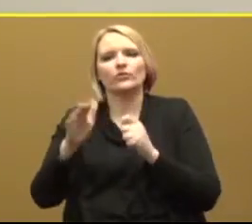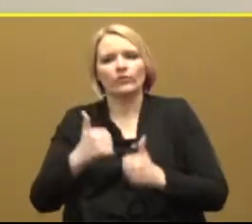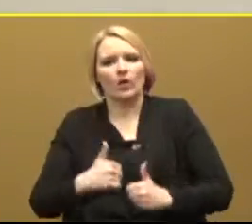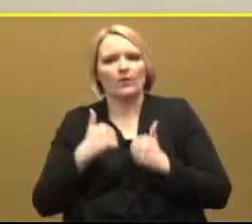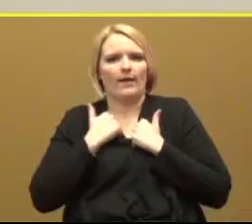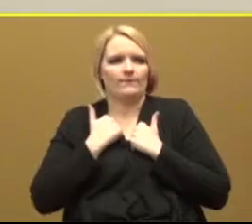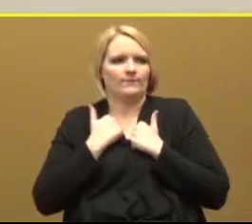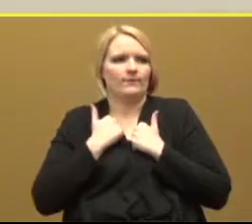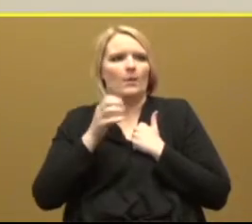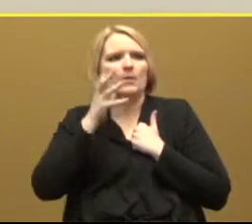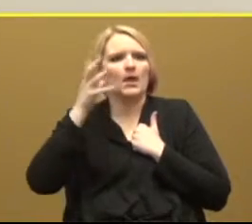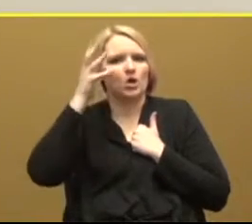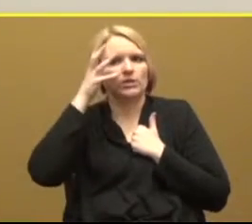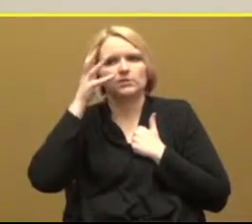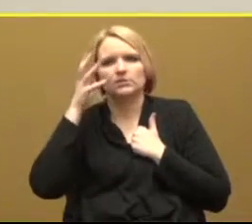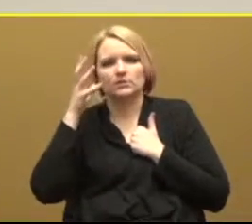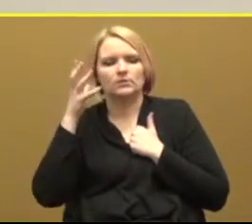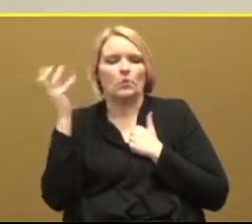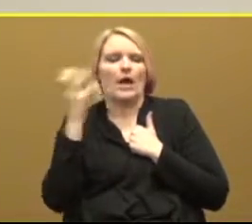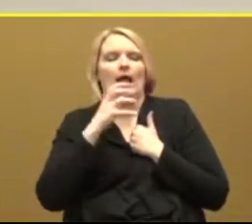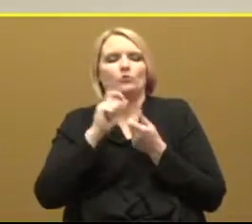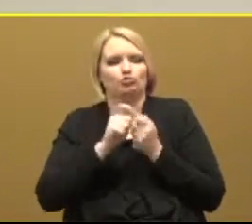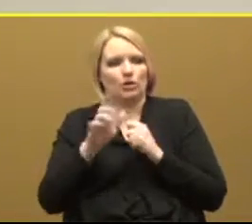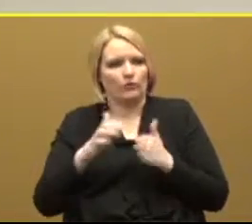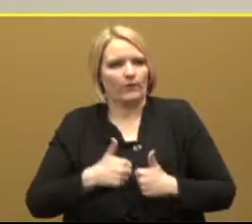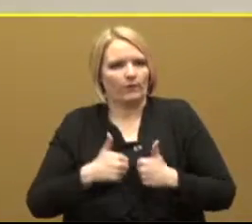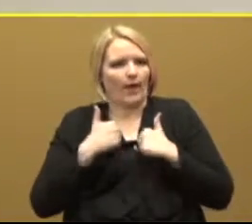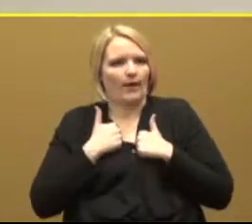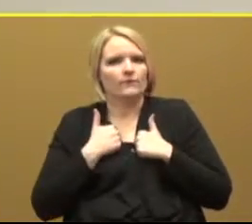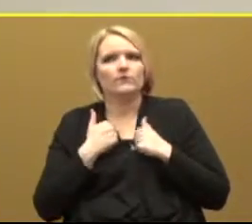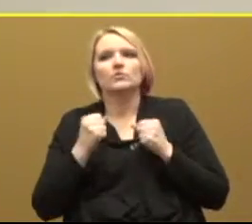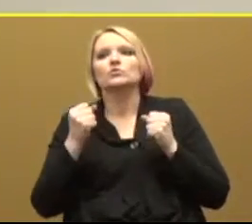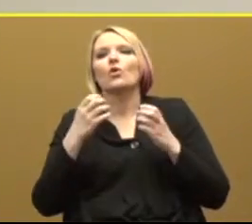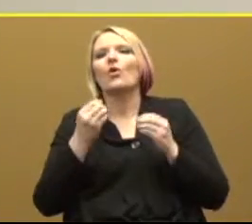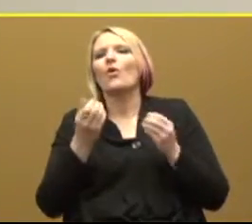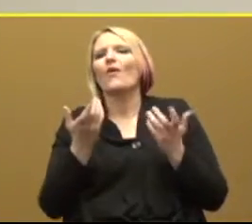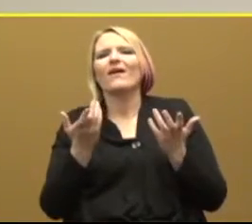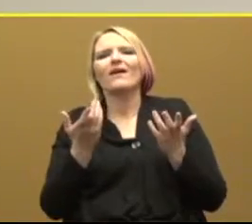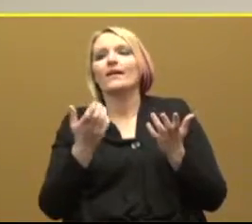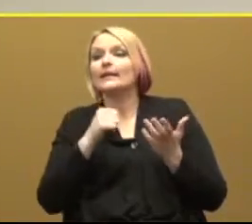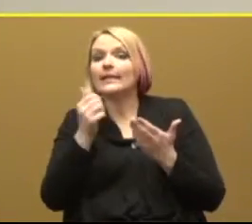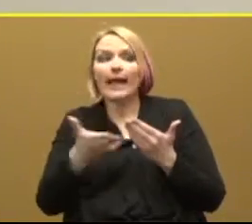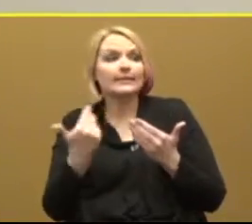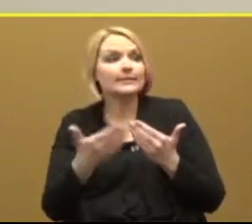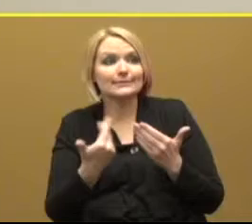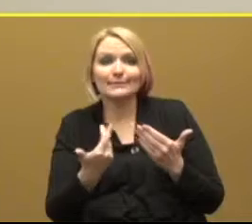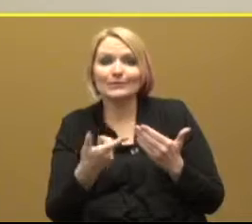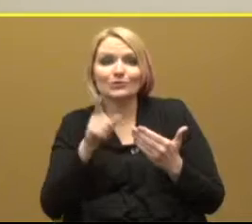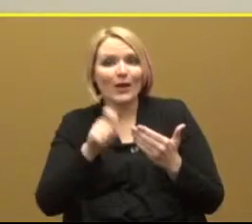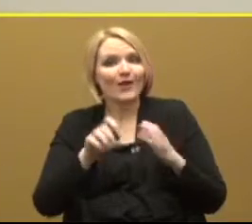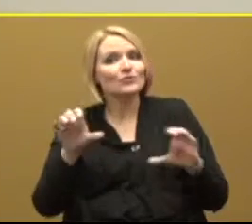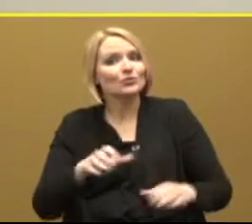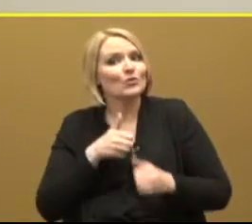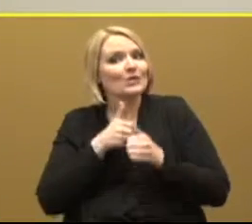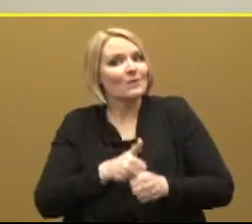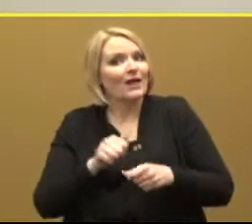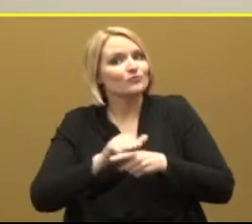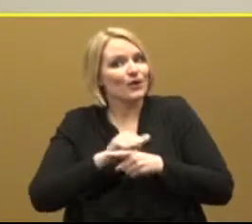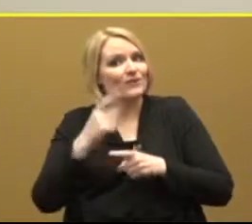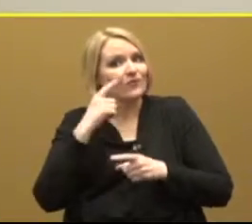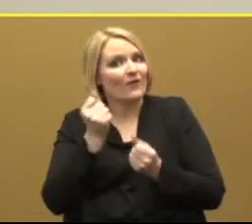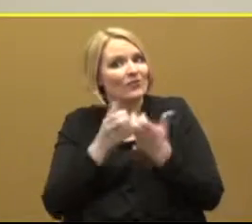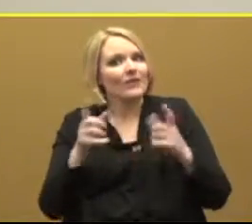parents every single day. So just a very, not easy, because you're going to have to do compliance training for all of